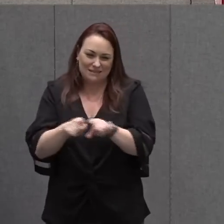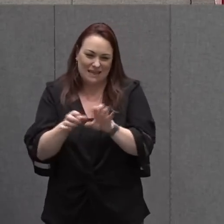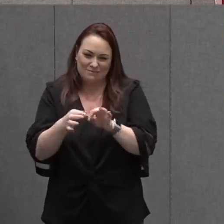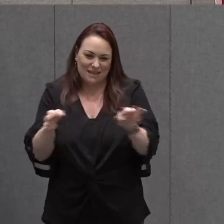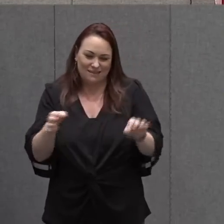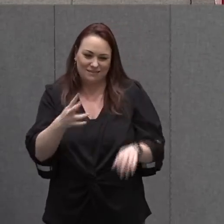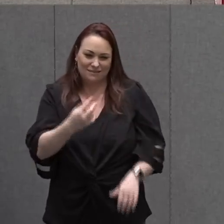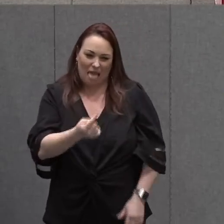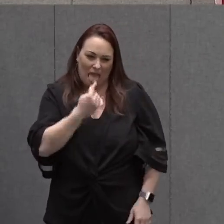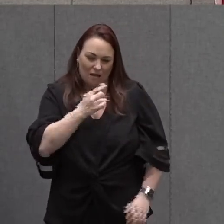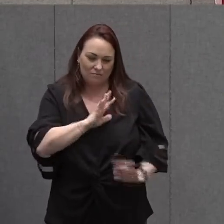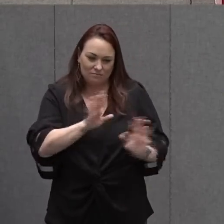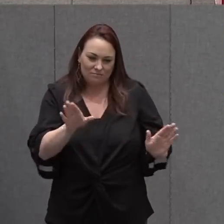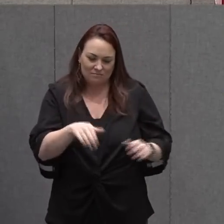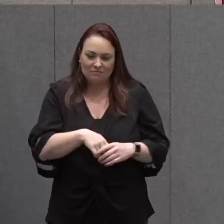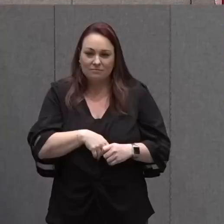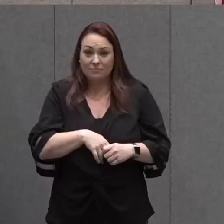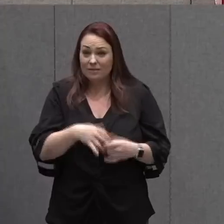Okay,